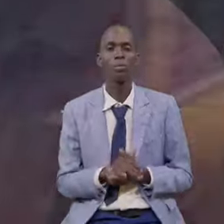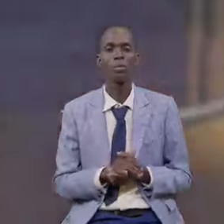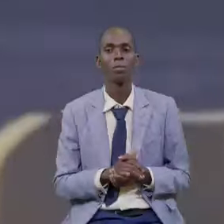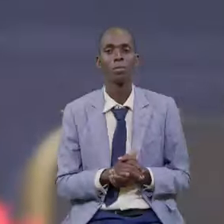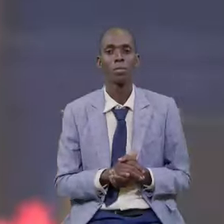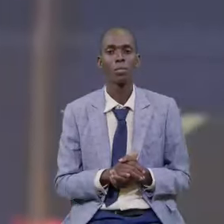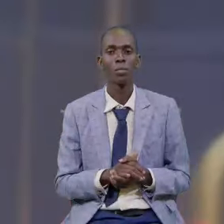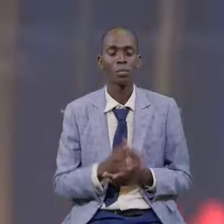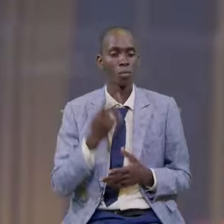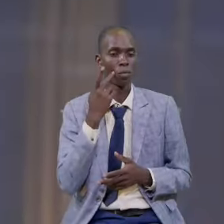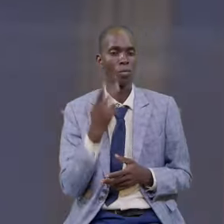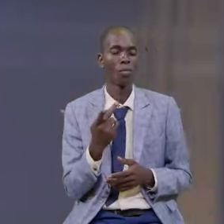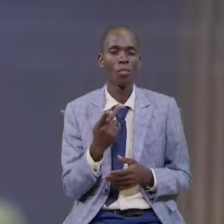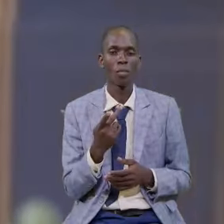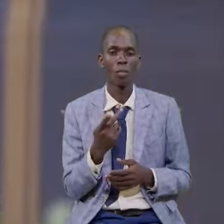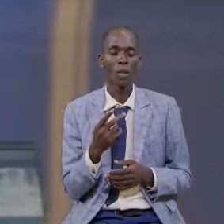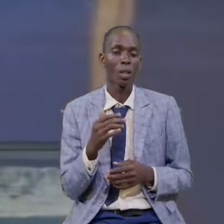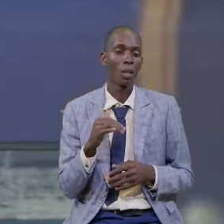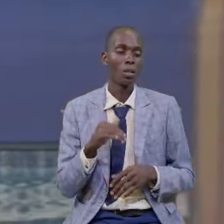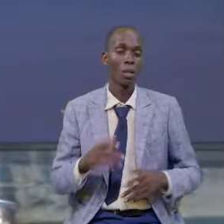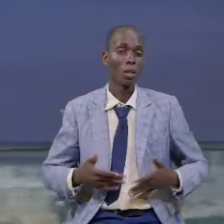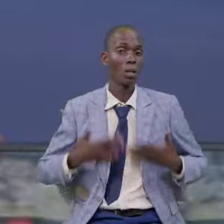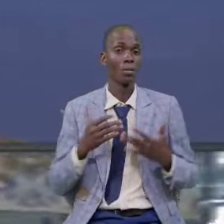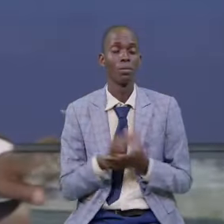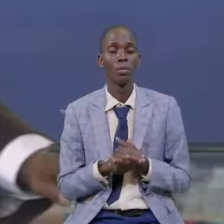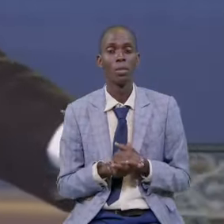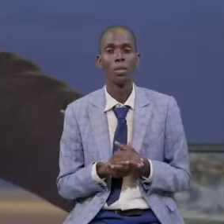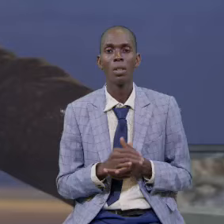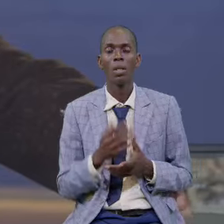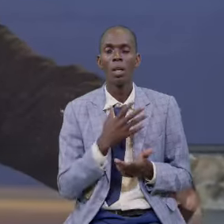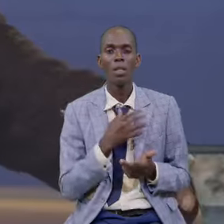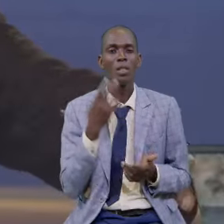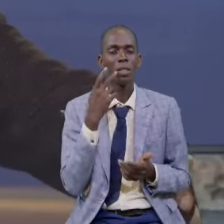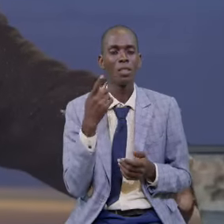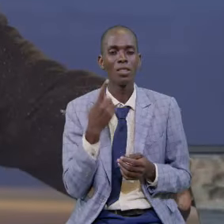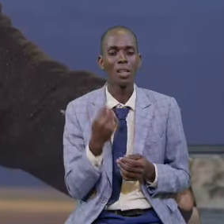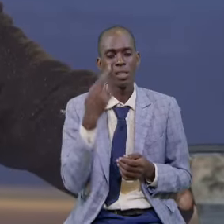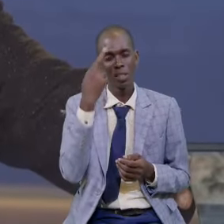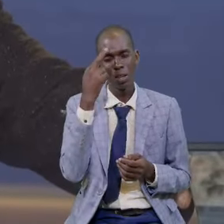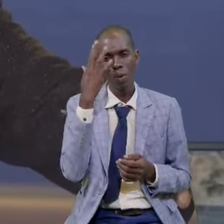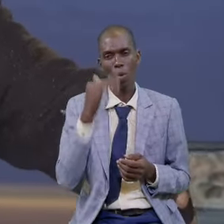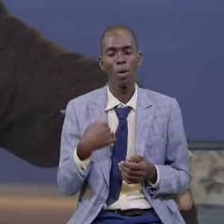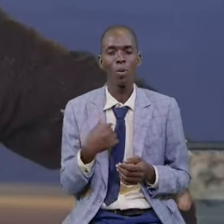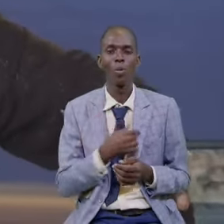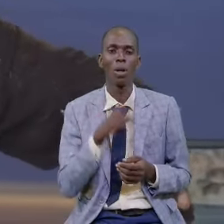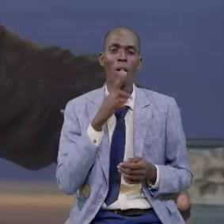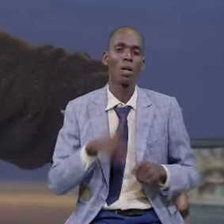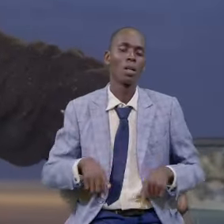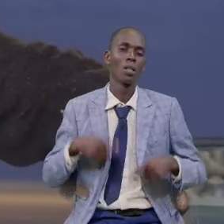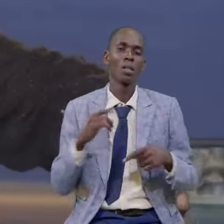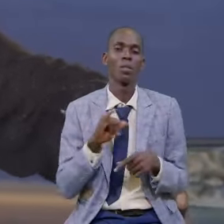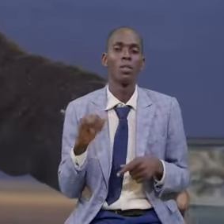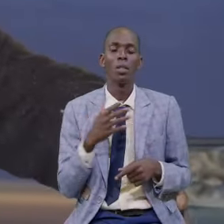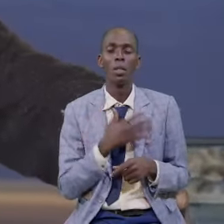life and you look at the purpose why you're living and what God has called you to do